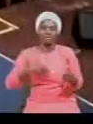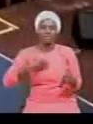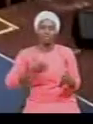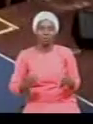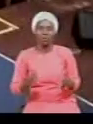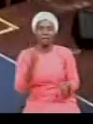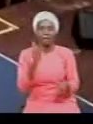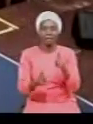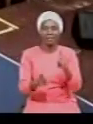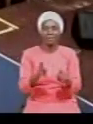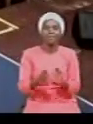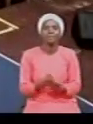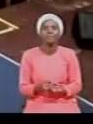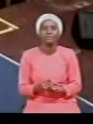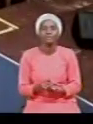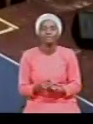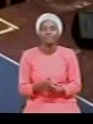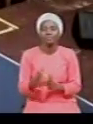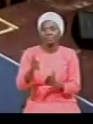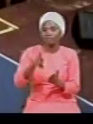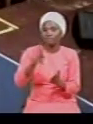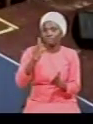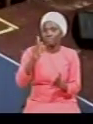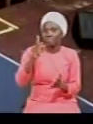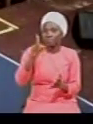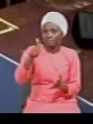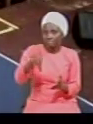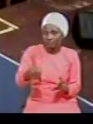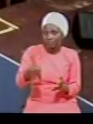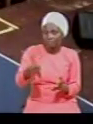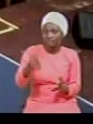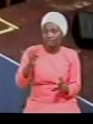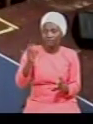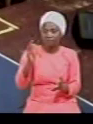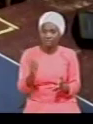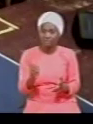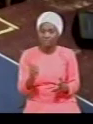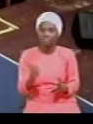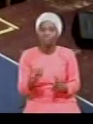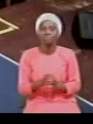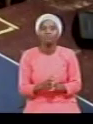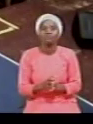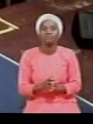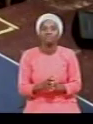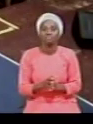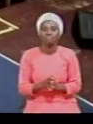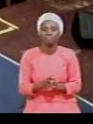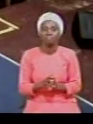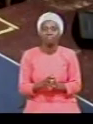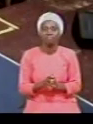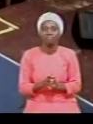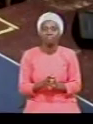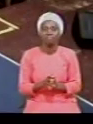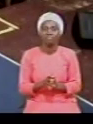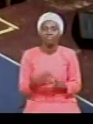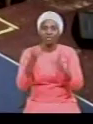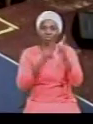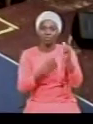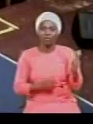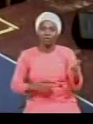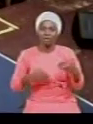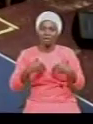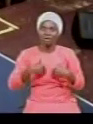110, I'm reading from verse 4. The Lord has sworn, I will not repent.